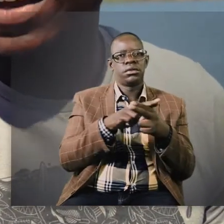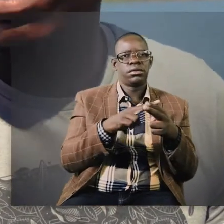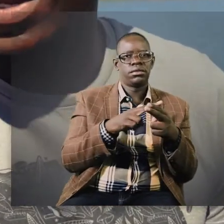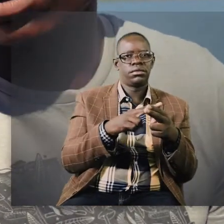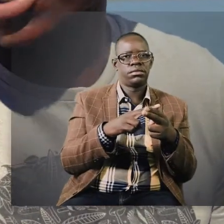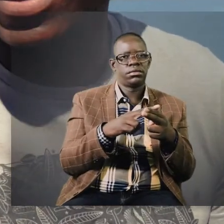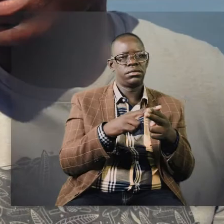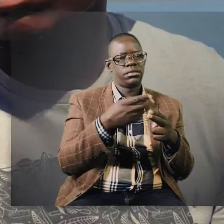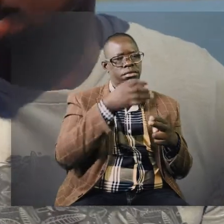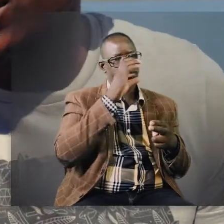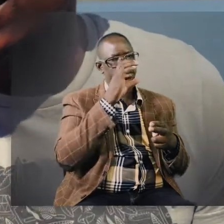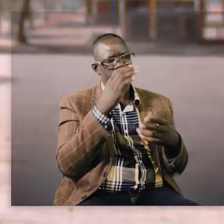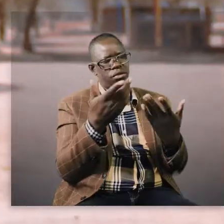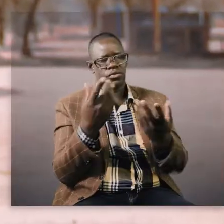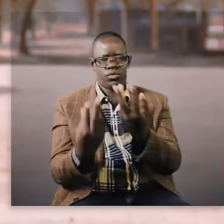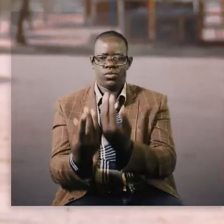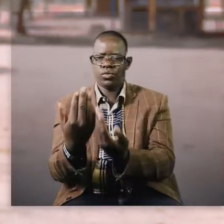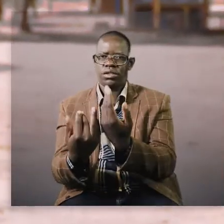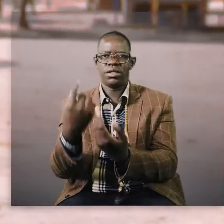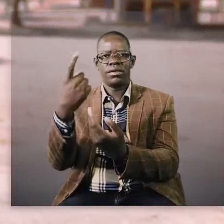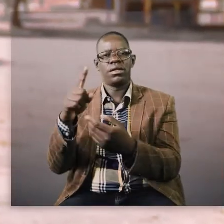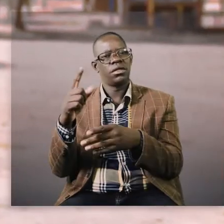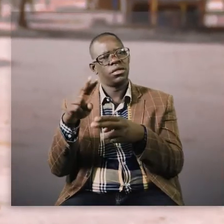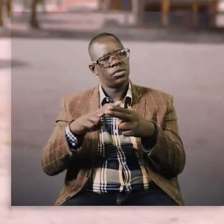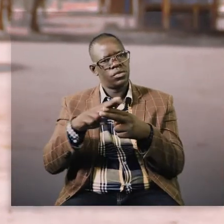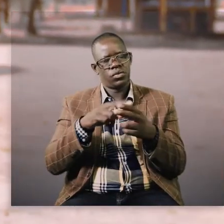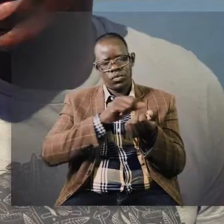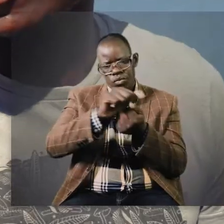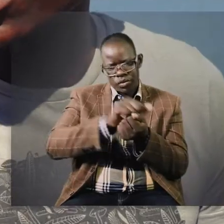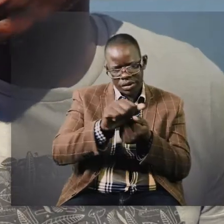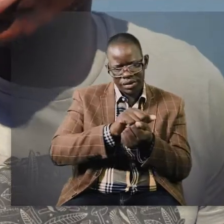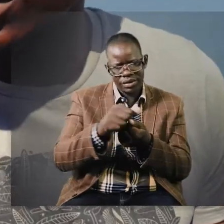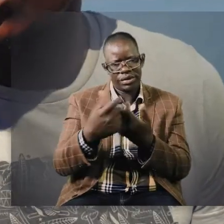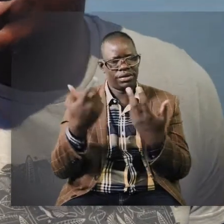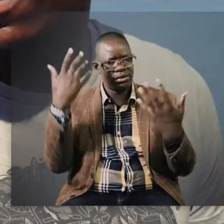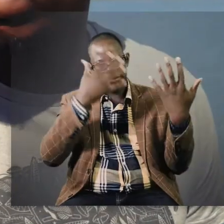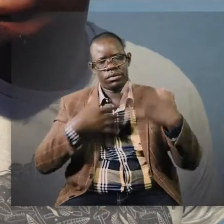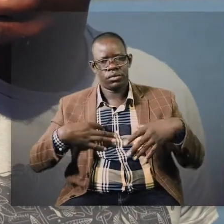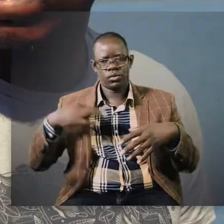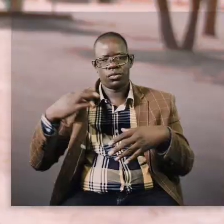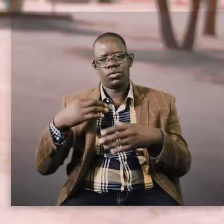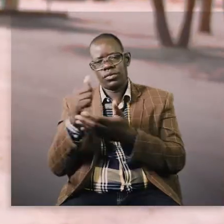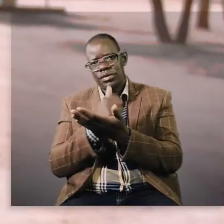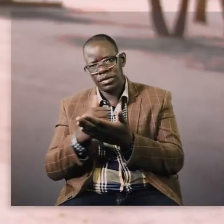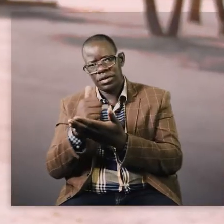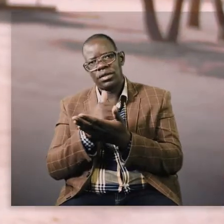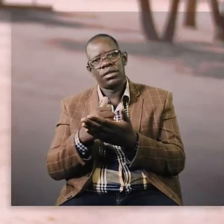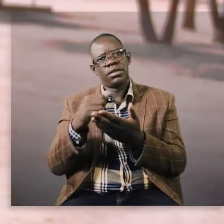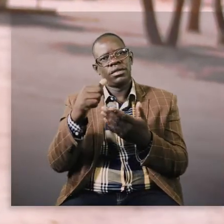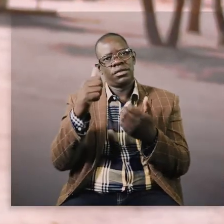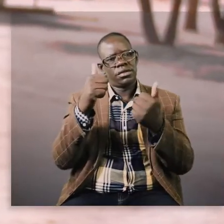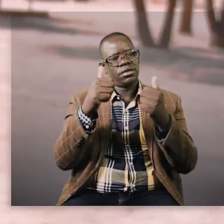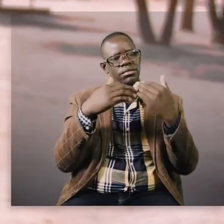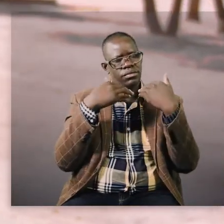as diet, like drinking and cooking, but it is also used for things like washing, and keeping the body and clothes clean. Fresh water happens to be